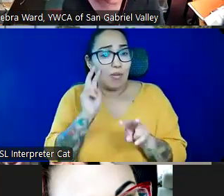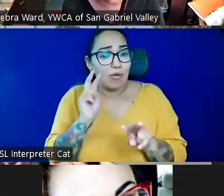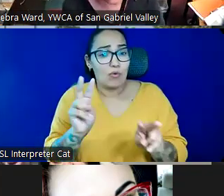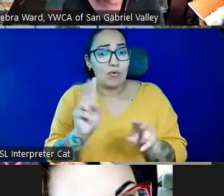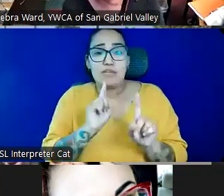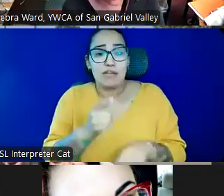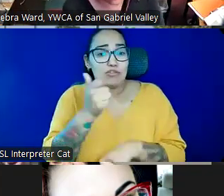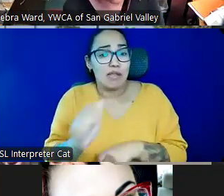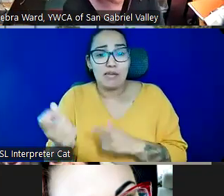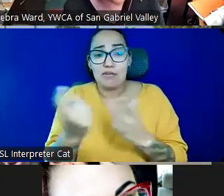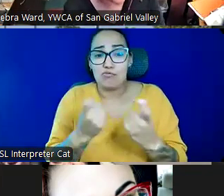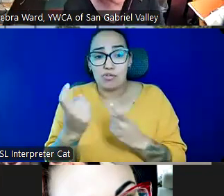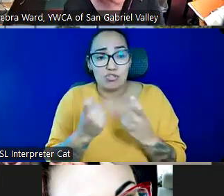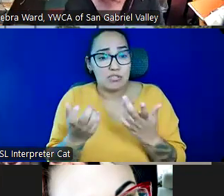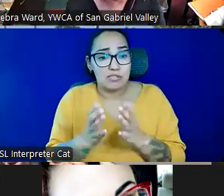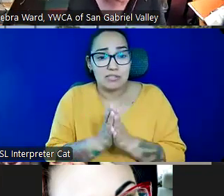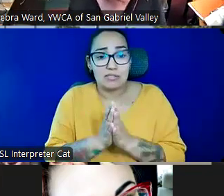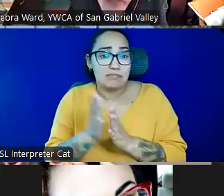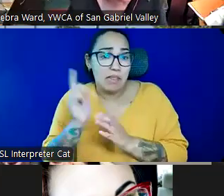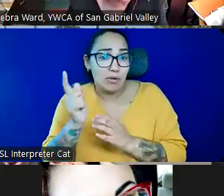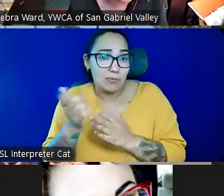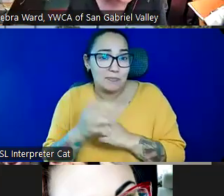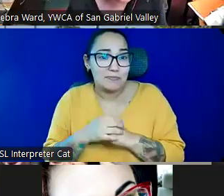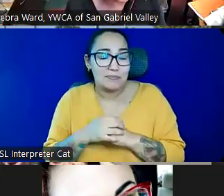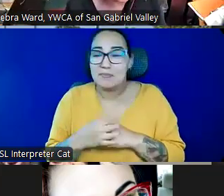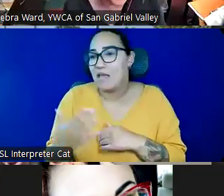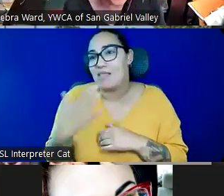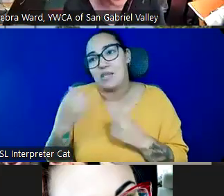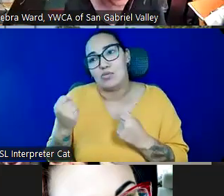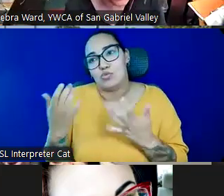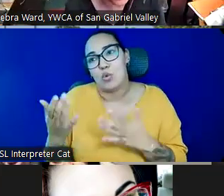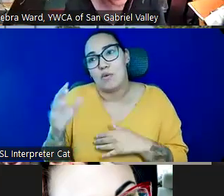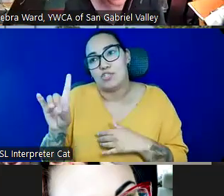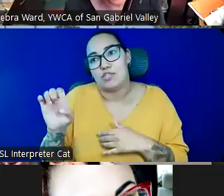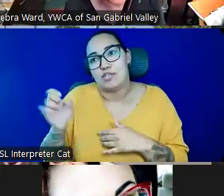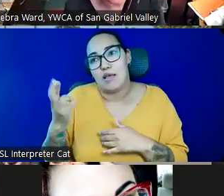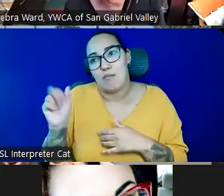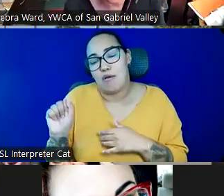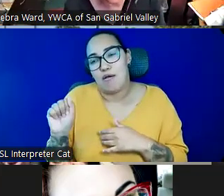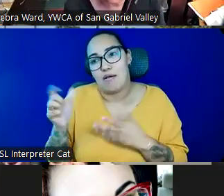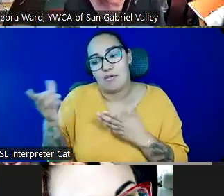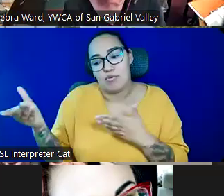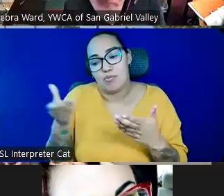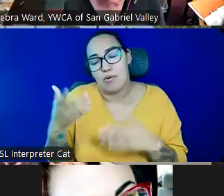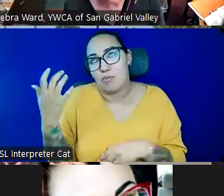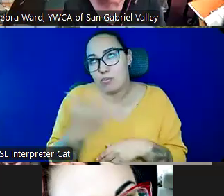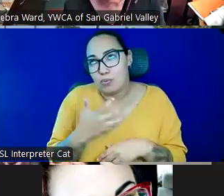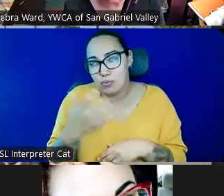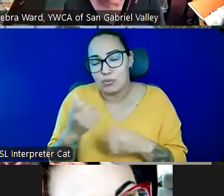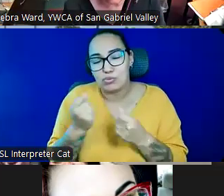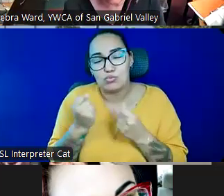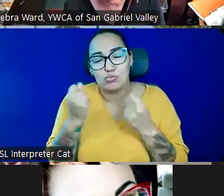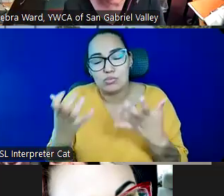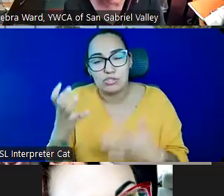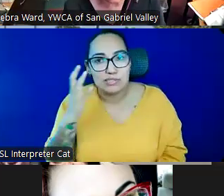any questions later. Thank you so much, Deborah. You bring an incredible amount of